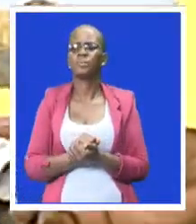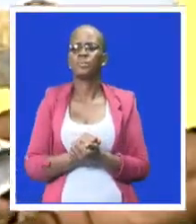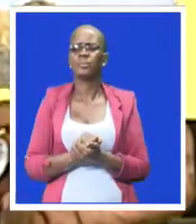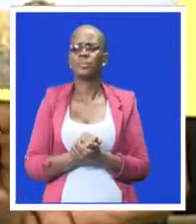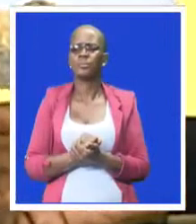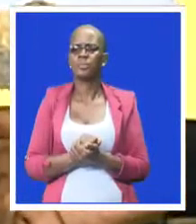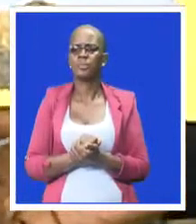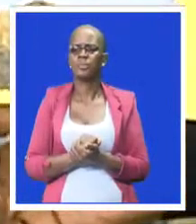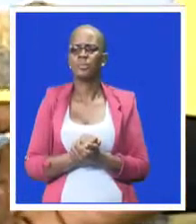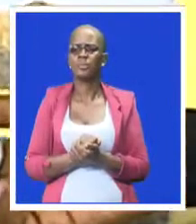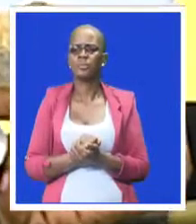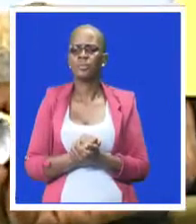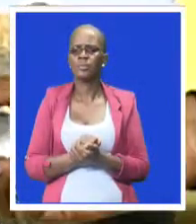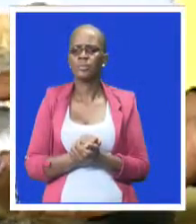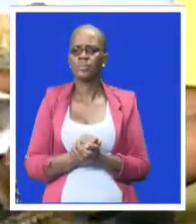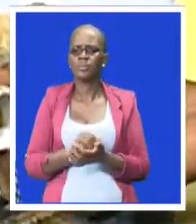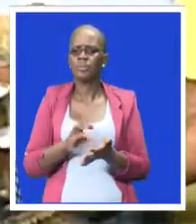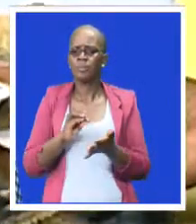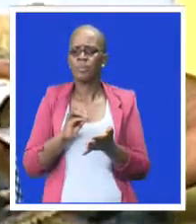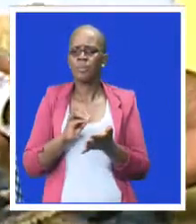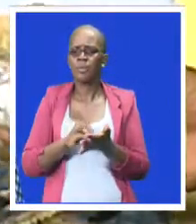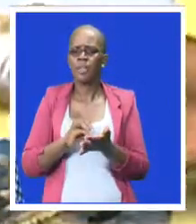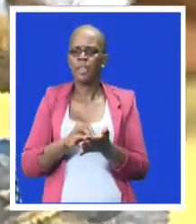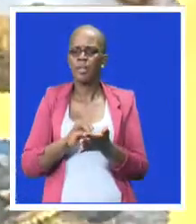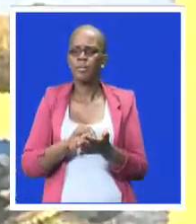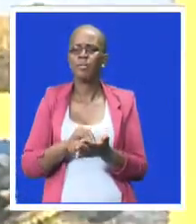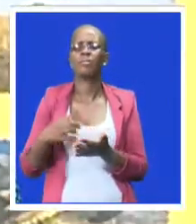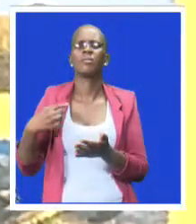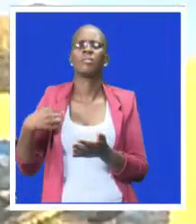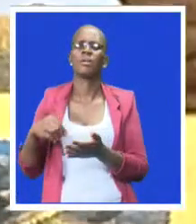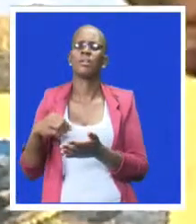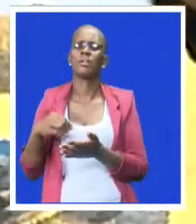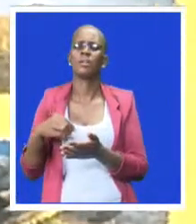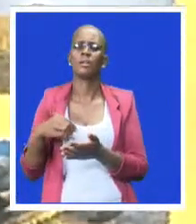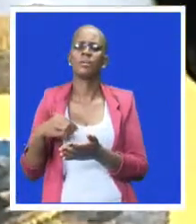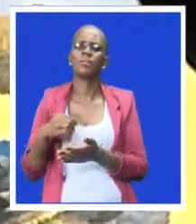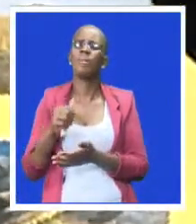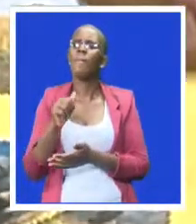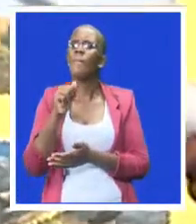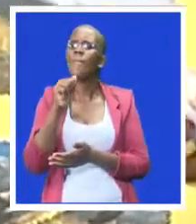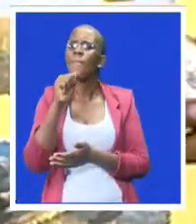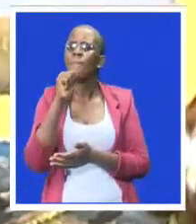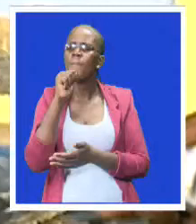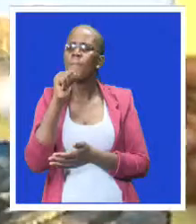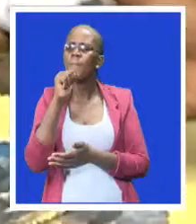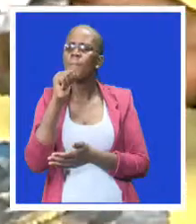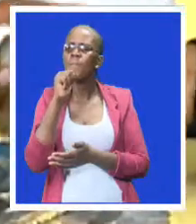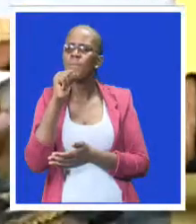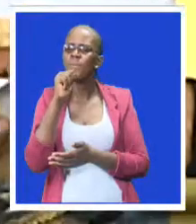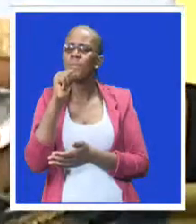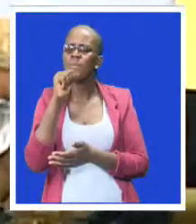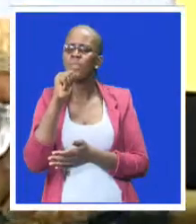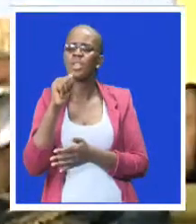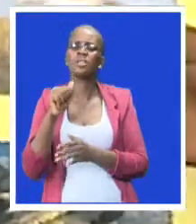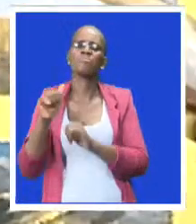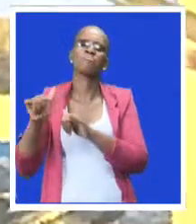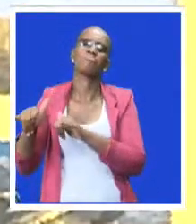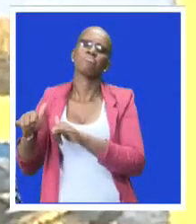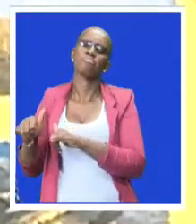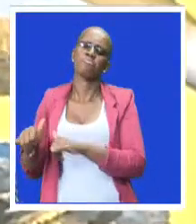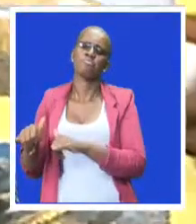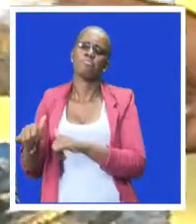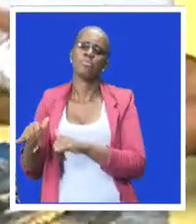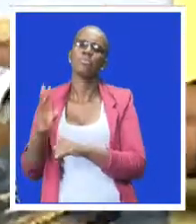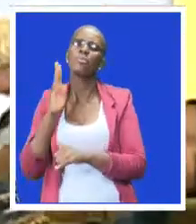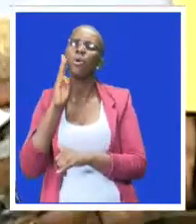And here is another animal that we have. It goes swimming in the water. So it is a water